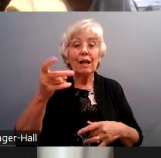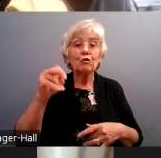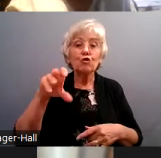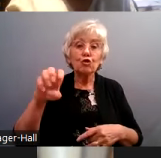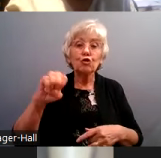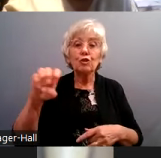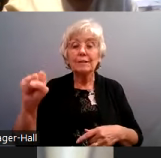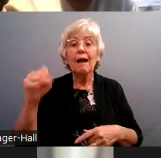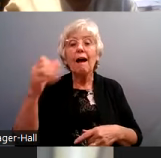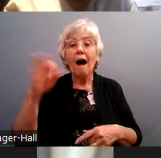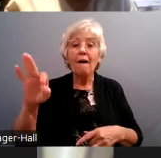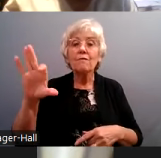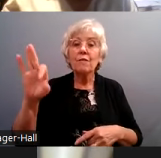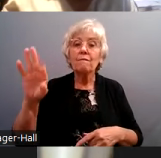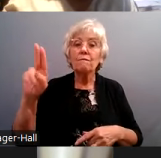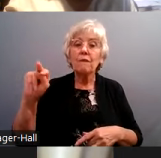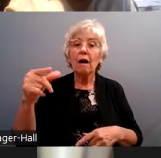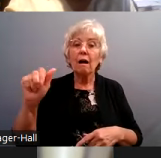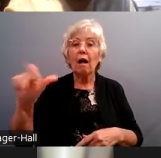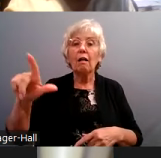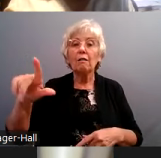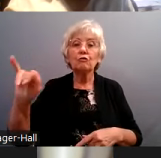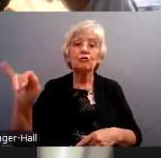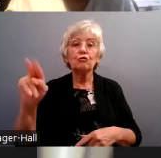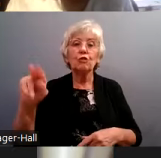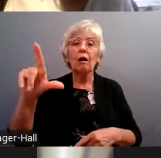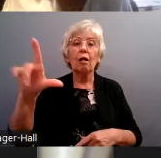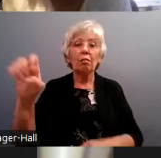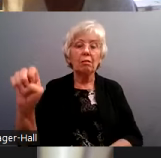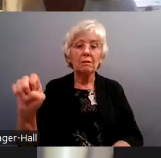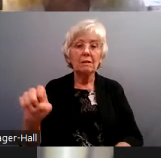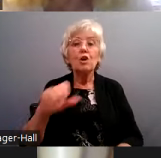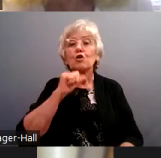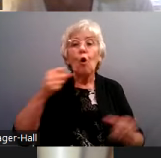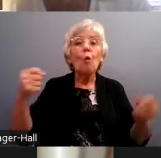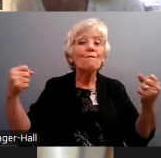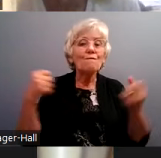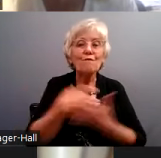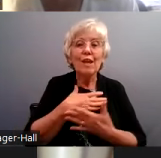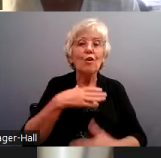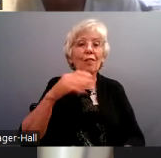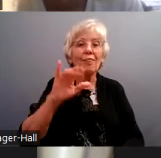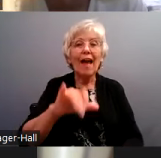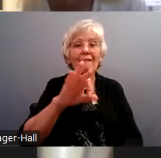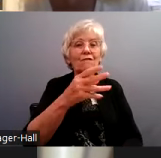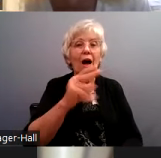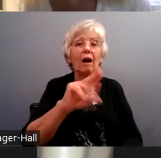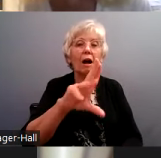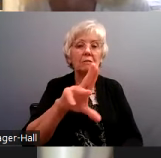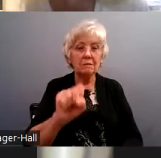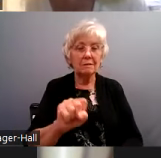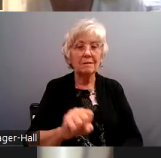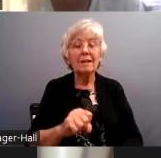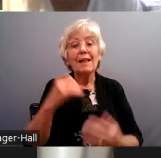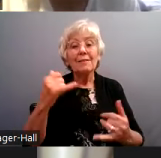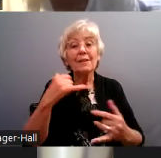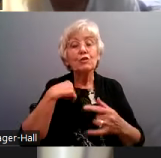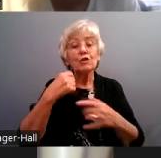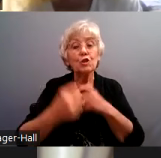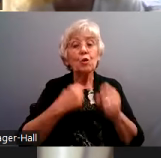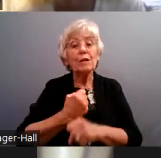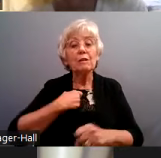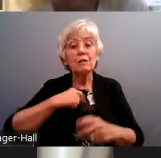Jungle, and it's don't fear the fungus. So this year we started, and with